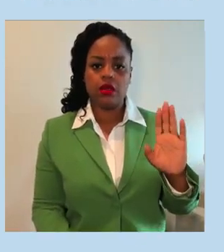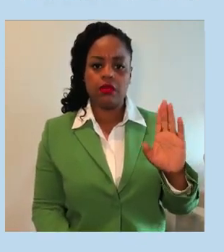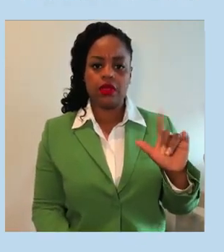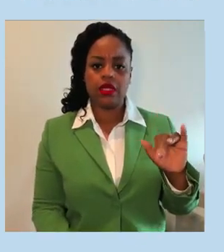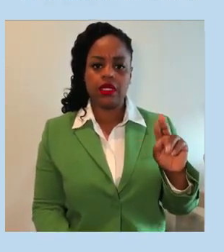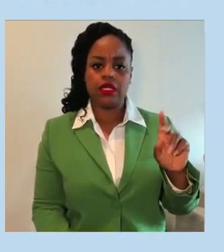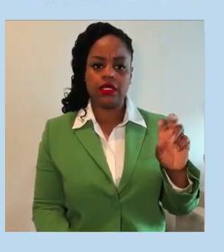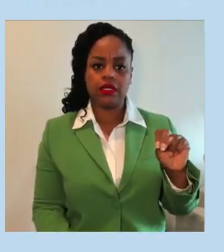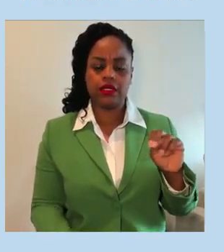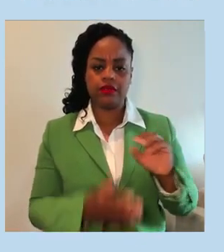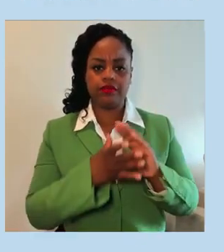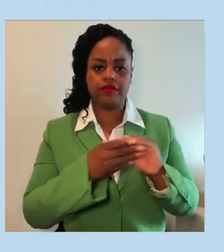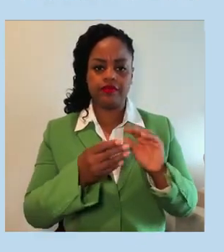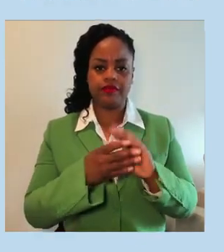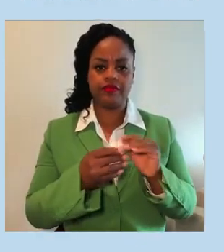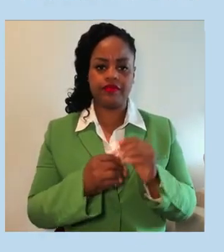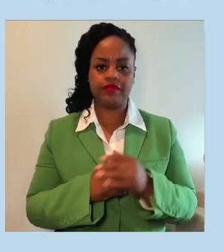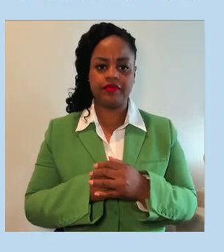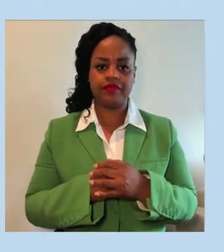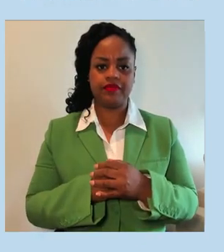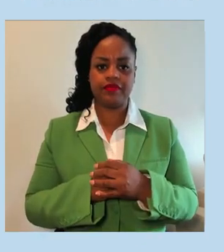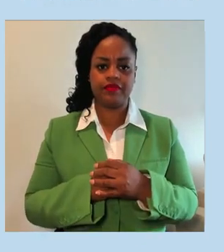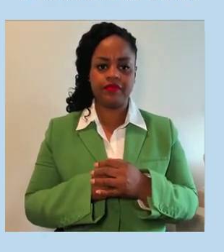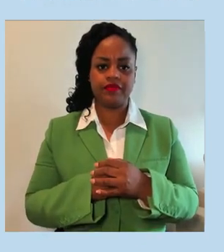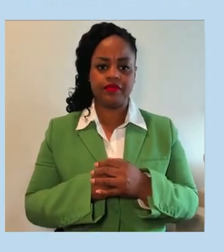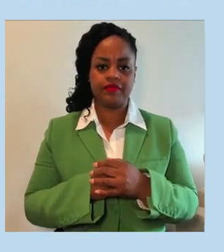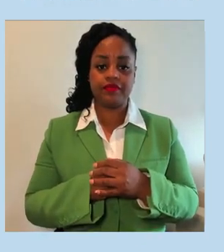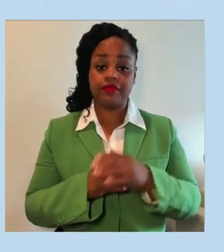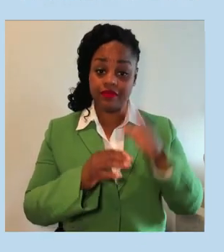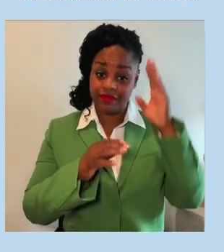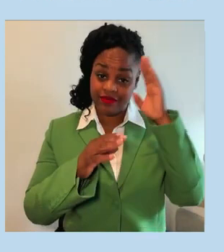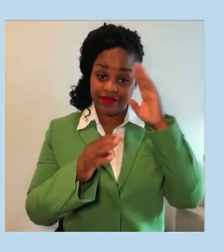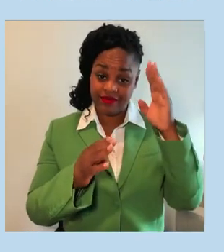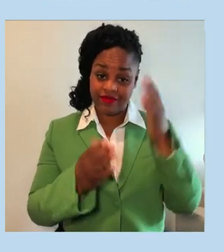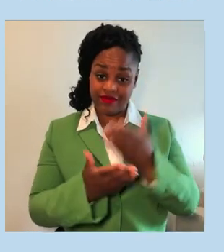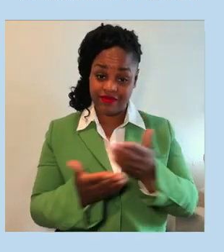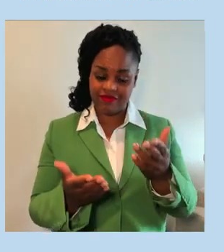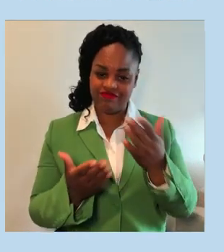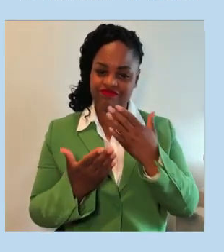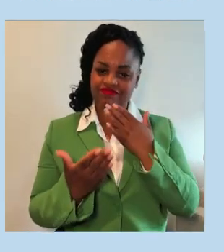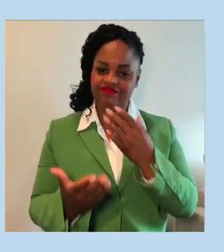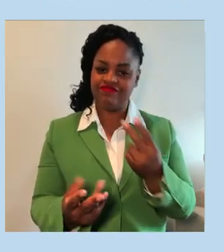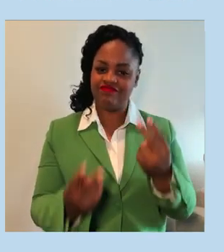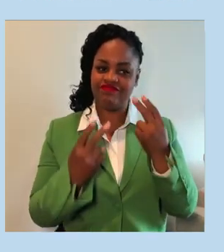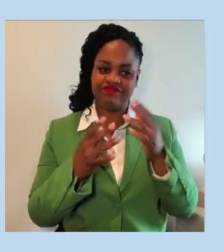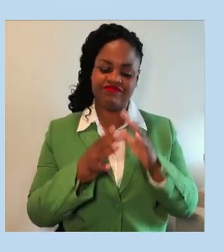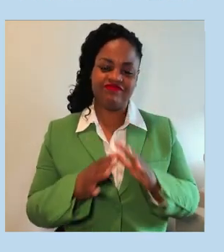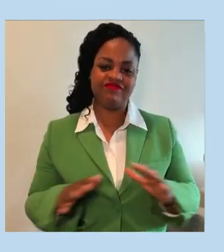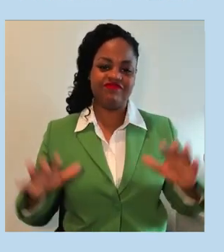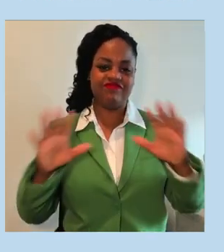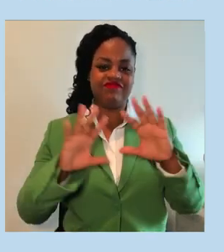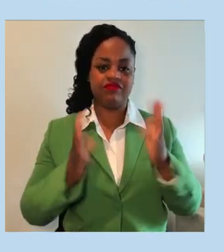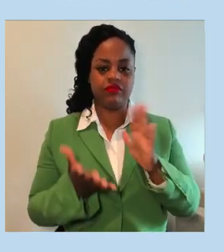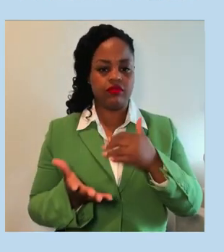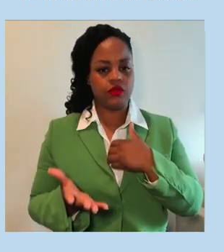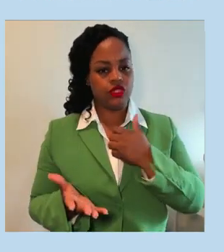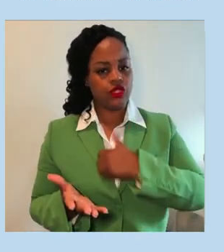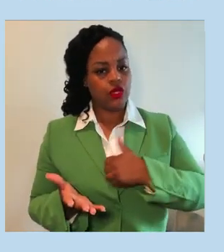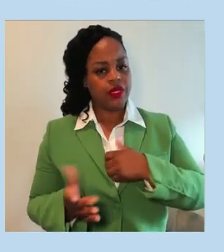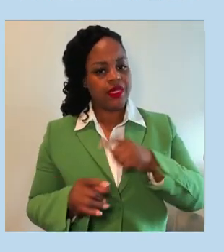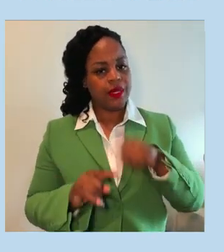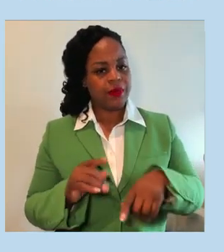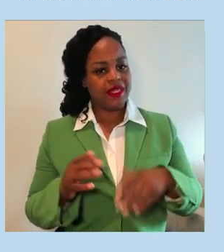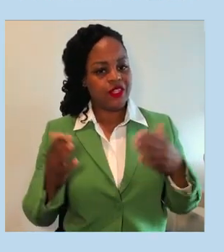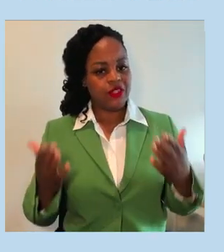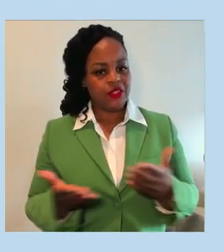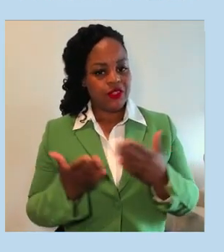Hello, everyone, and thanks for tuning in from around the world. I'm sorry I'm not able to join you in person. I'm actually in Europe coordinating with our allies and